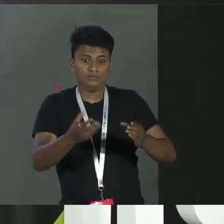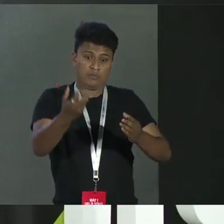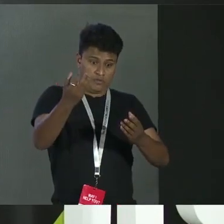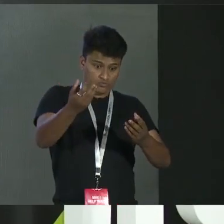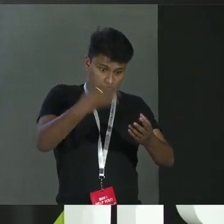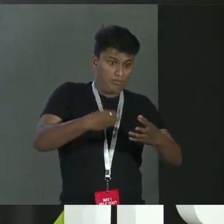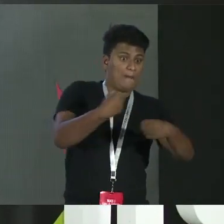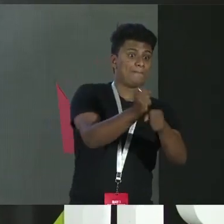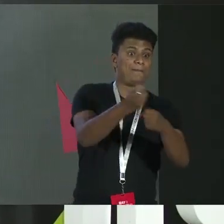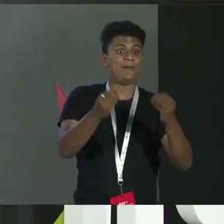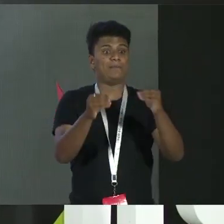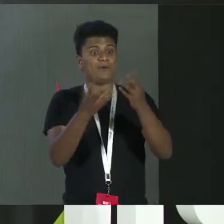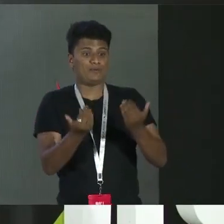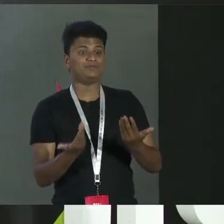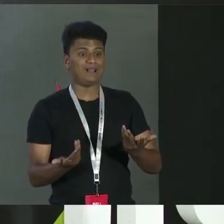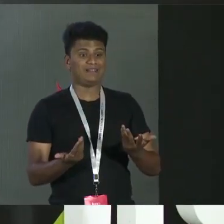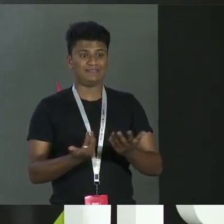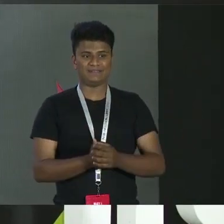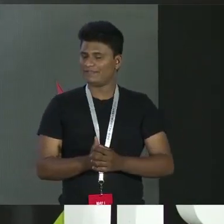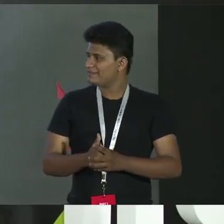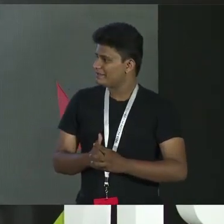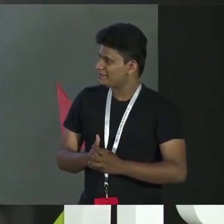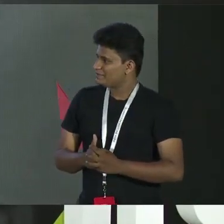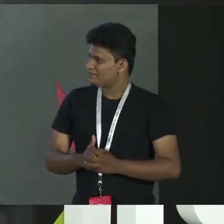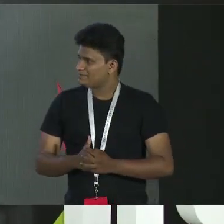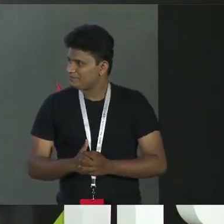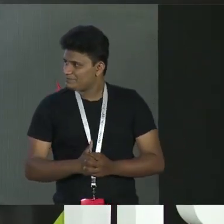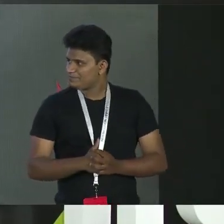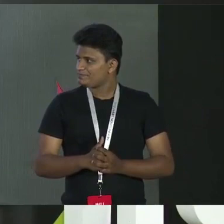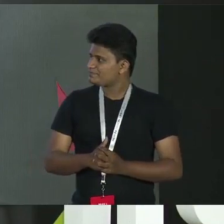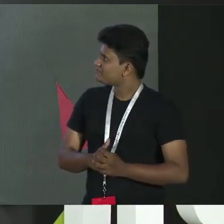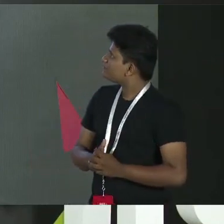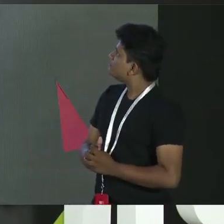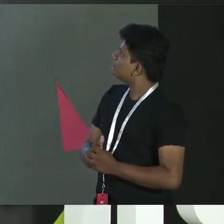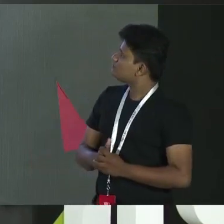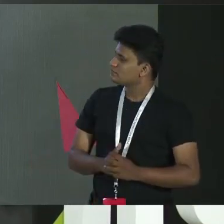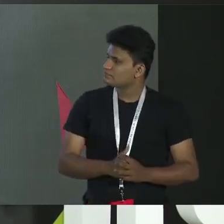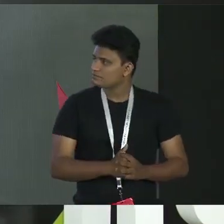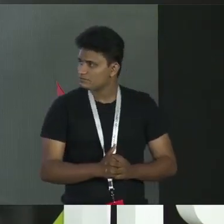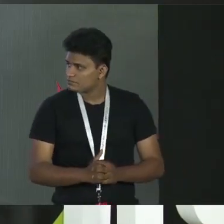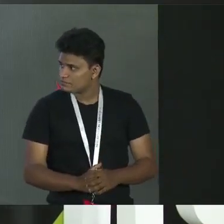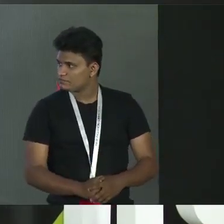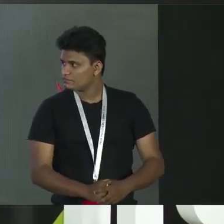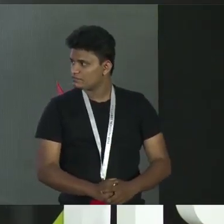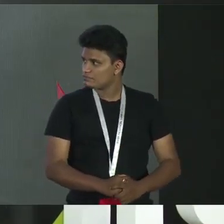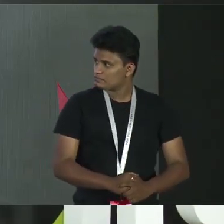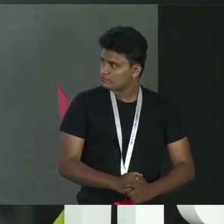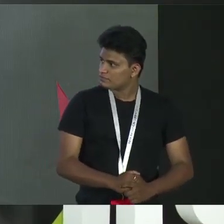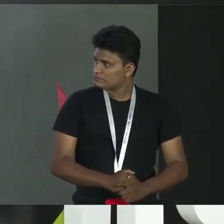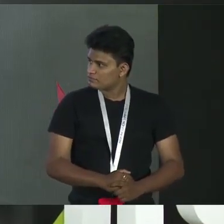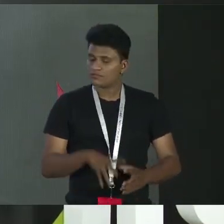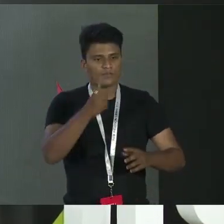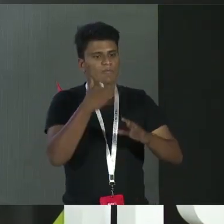revenue, and you drive future innovation. So when you're building accessible products, think